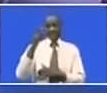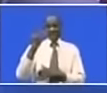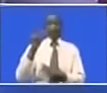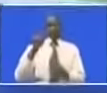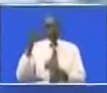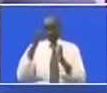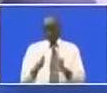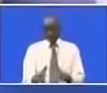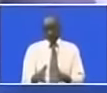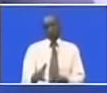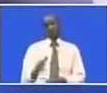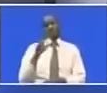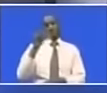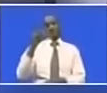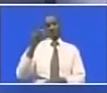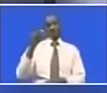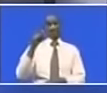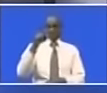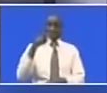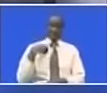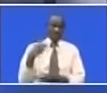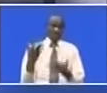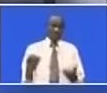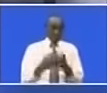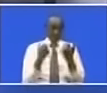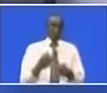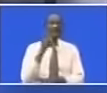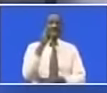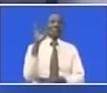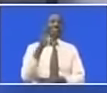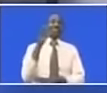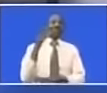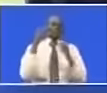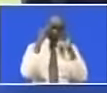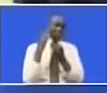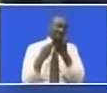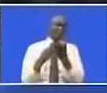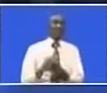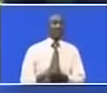strongman Laurent Gbagbo, who is currently facing charges at the International Criminal Court.